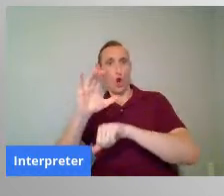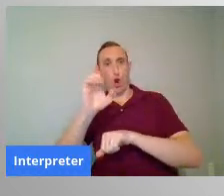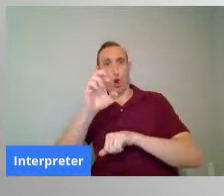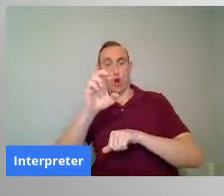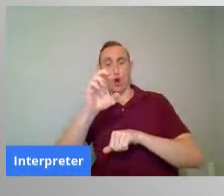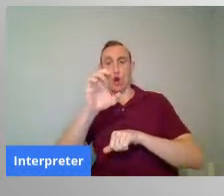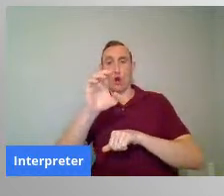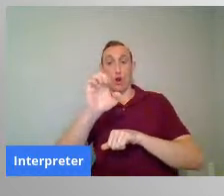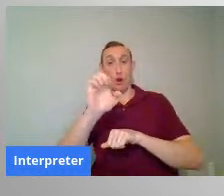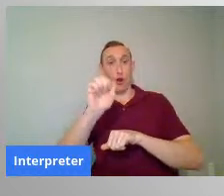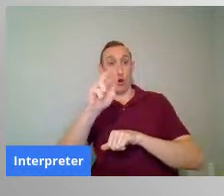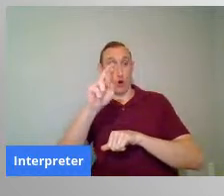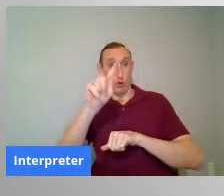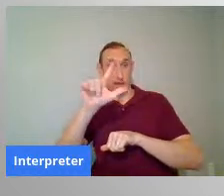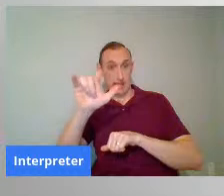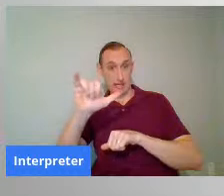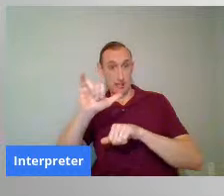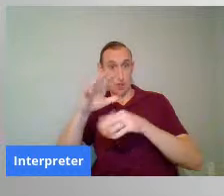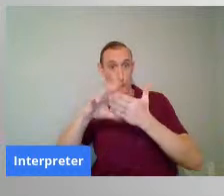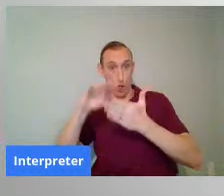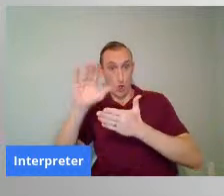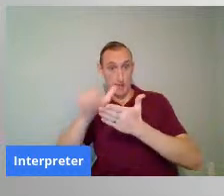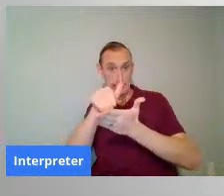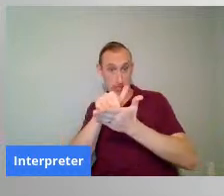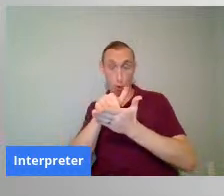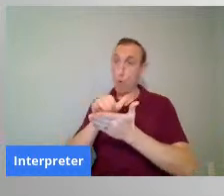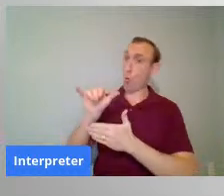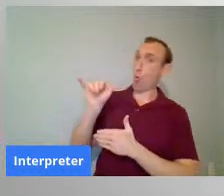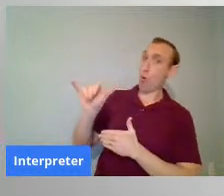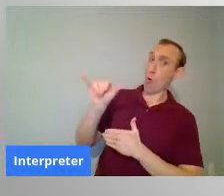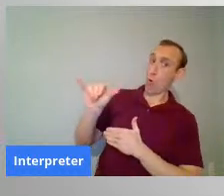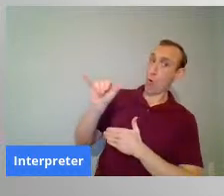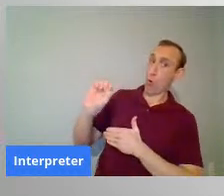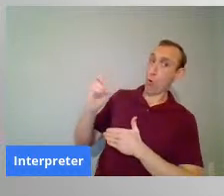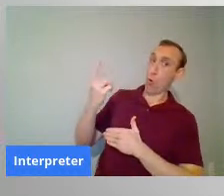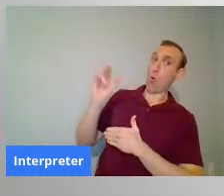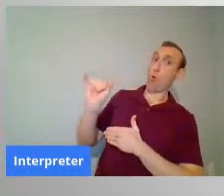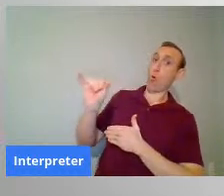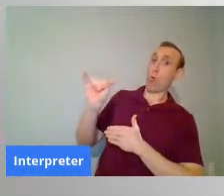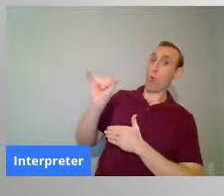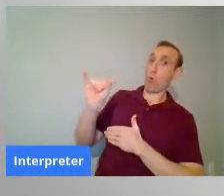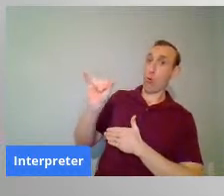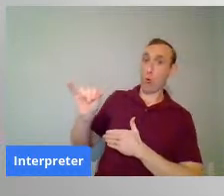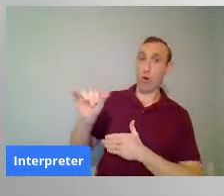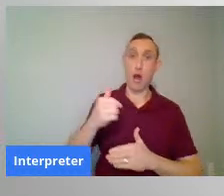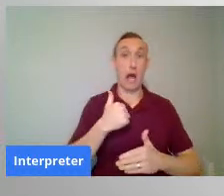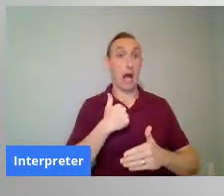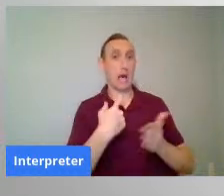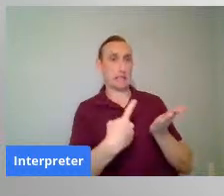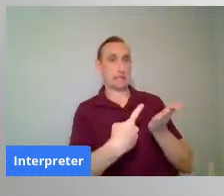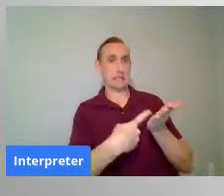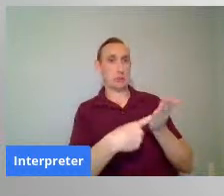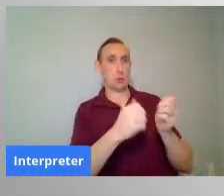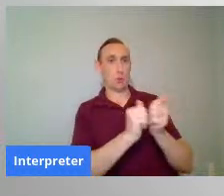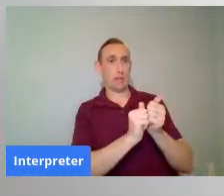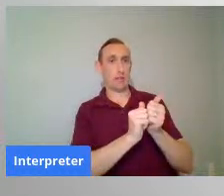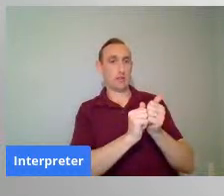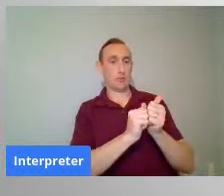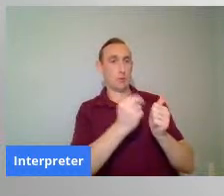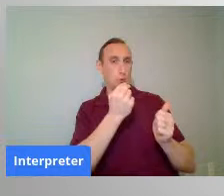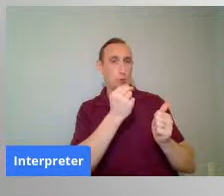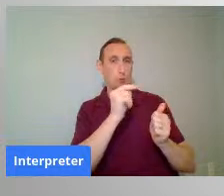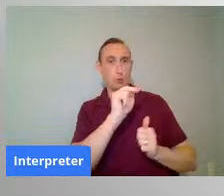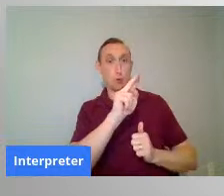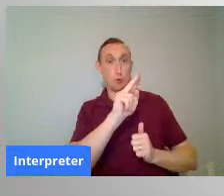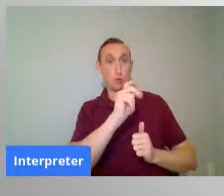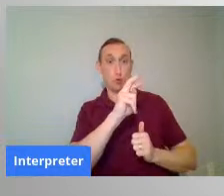Oh, Yeah. okay. I've talked to nutrition, and they would like to expand the kitchen